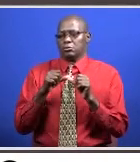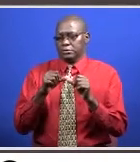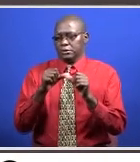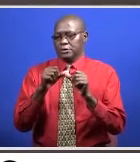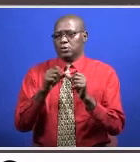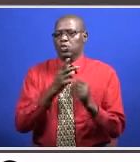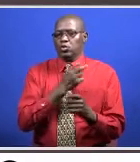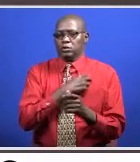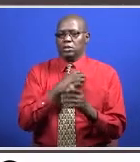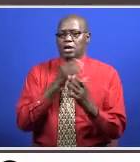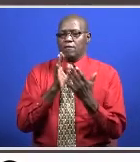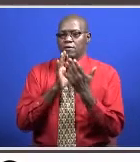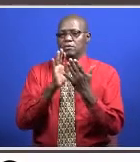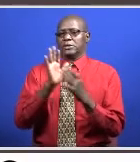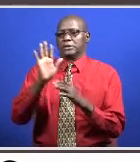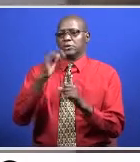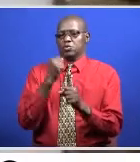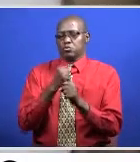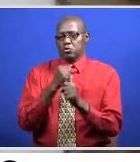approach in its operating model.